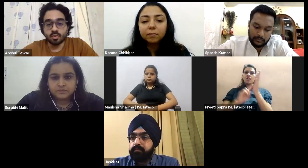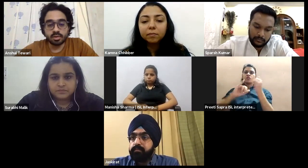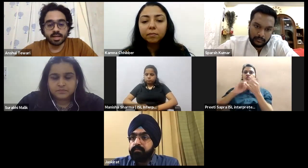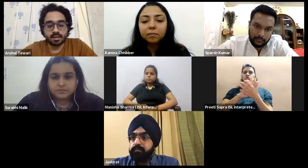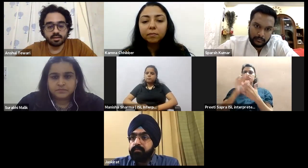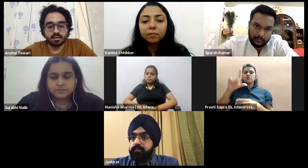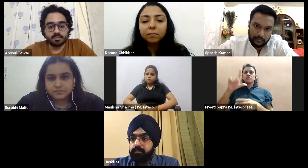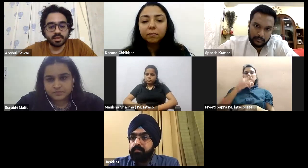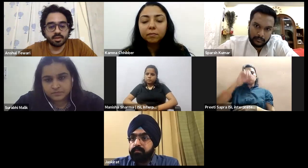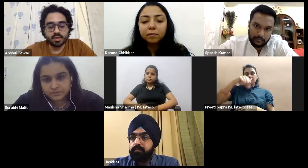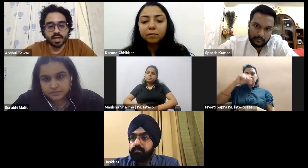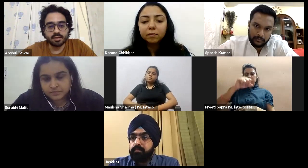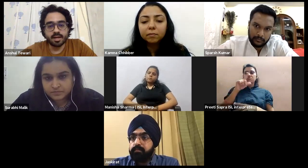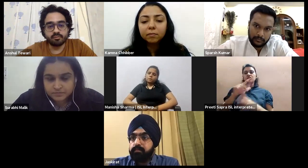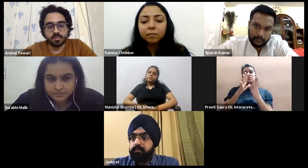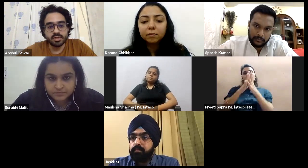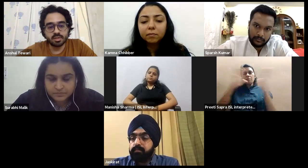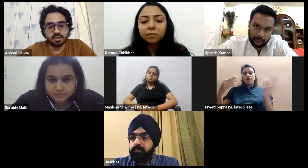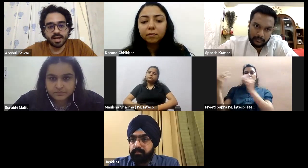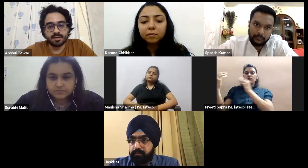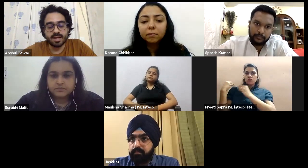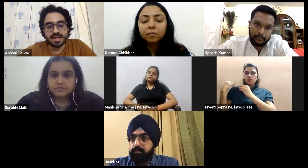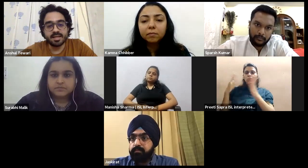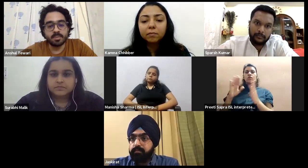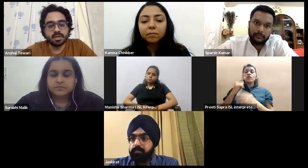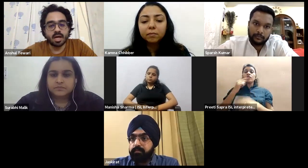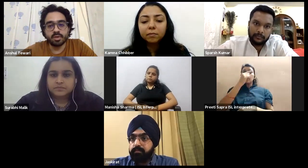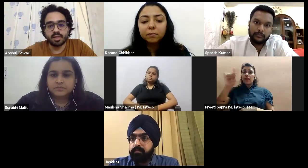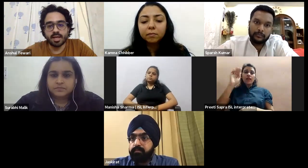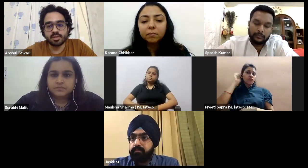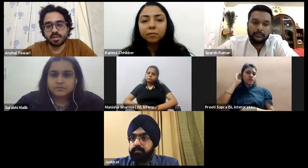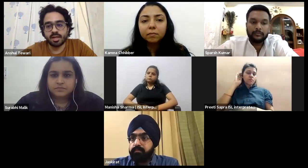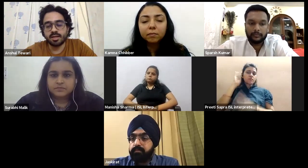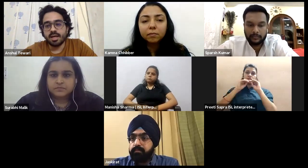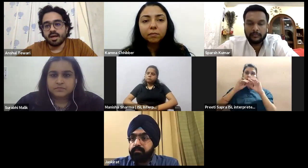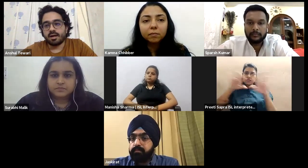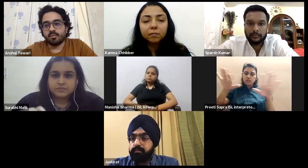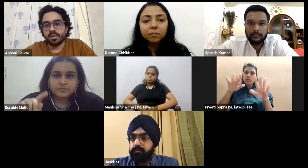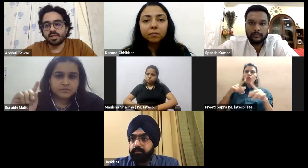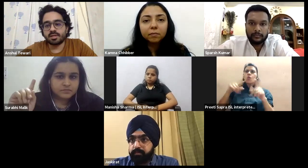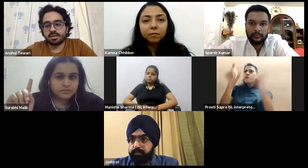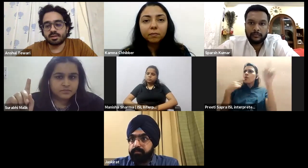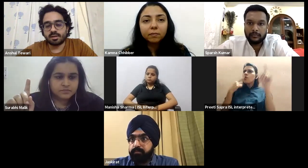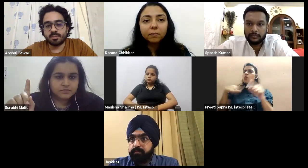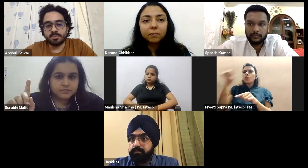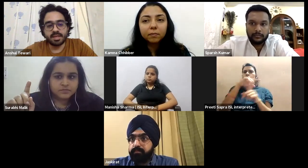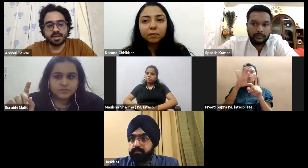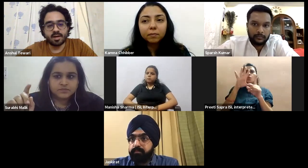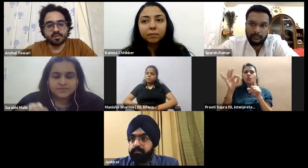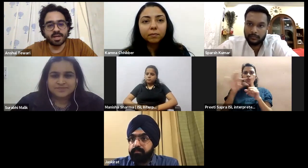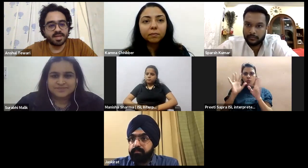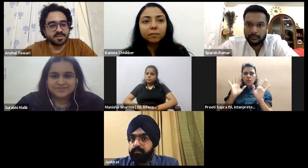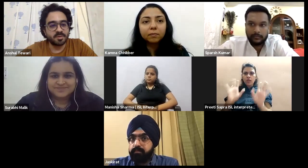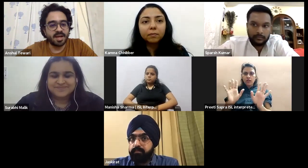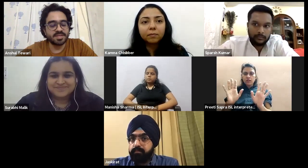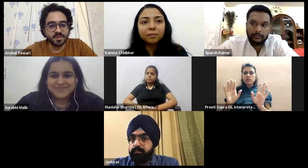huge role that creating the right information and rallying people around it can actually create. We're completely out of